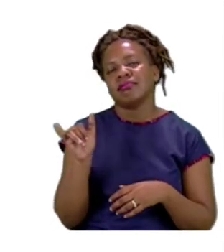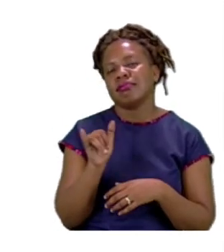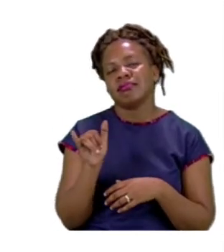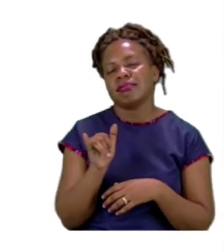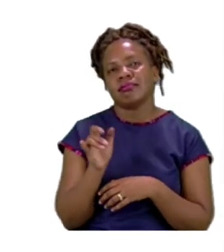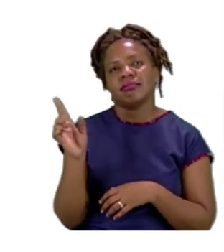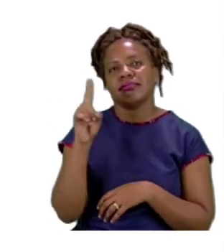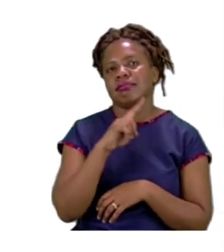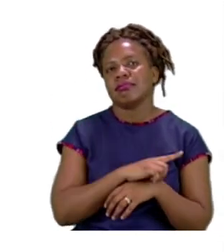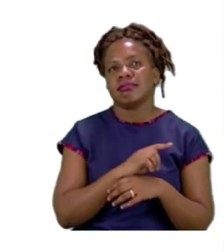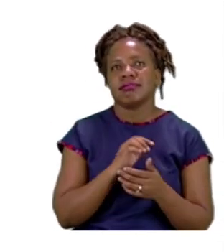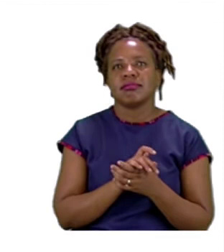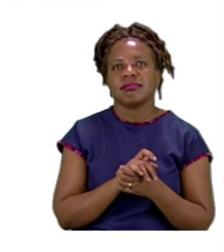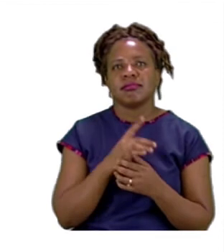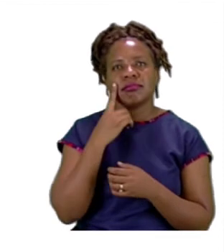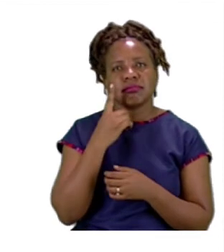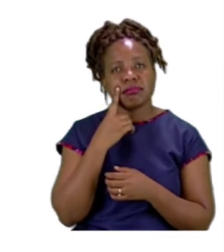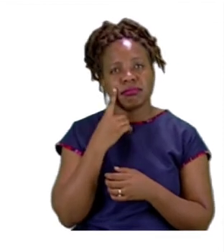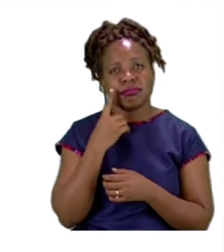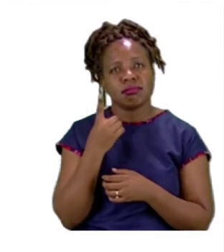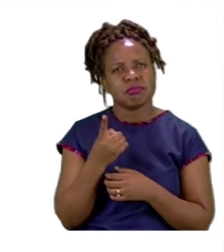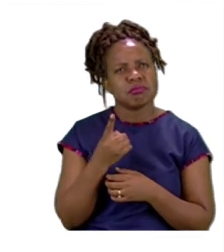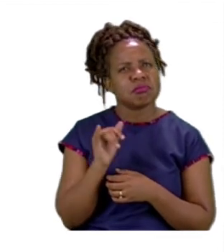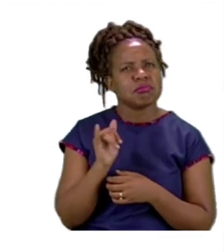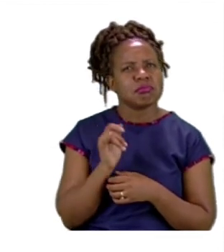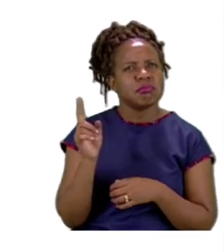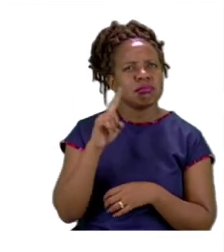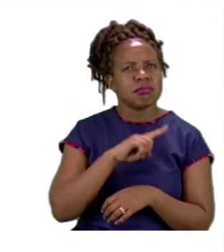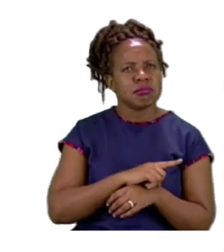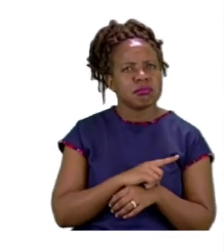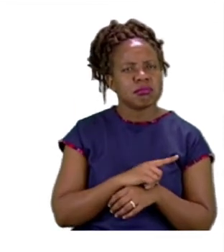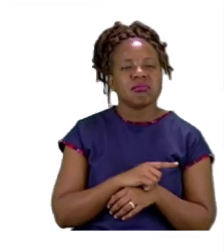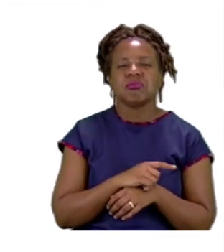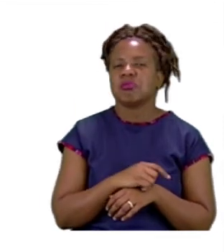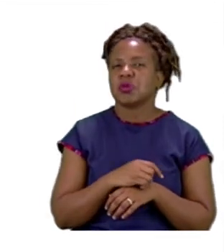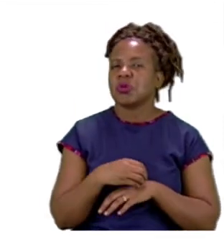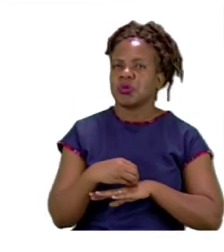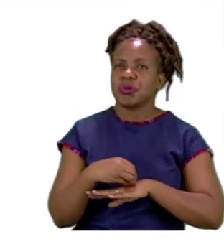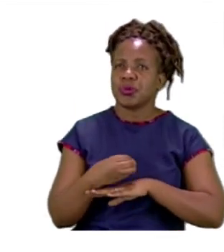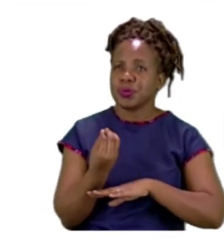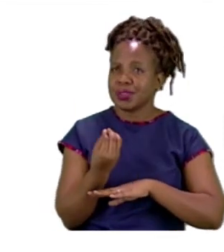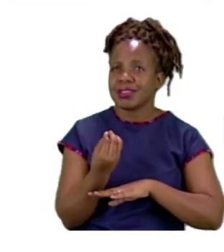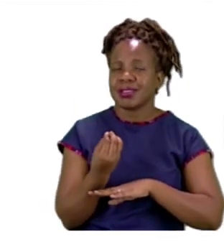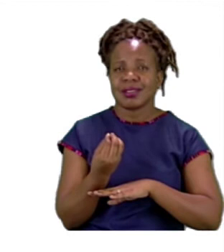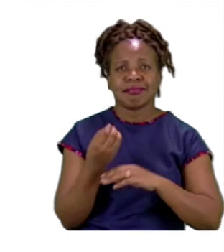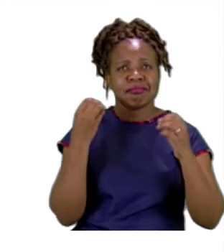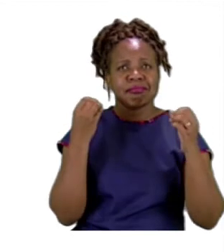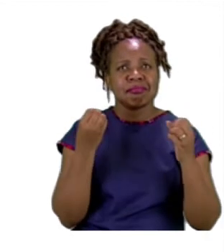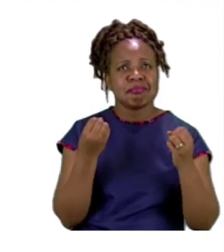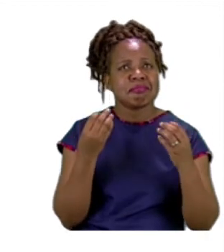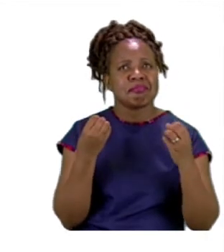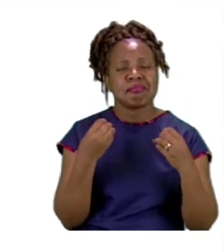looking at the chart, you can definitely see that Saturday was a very busy day for them